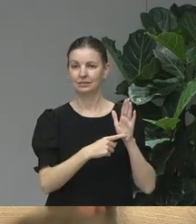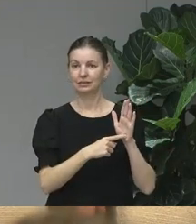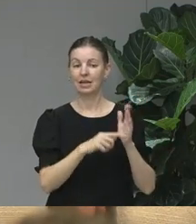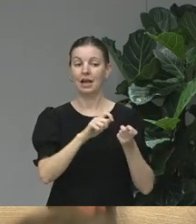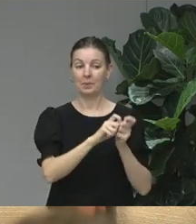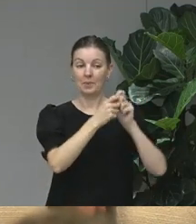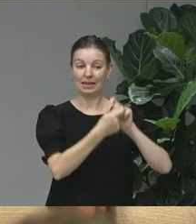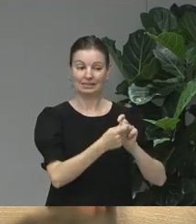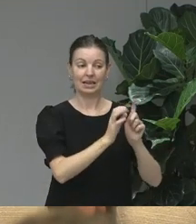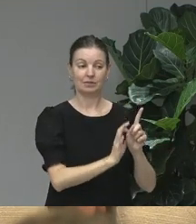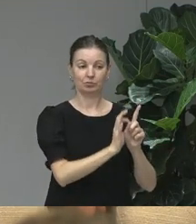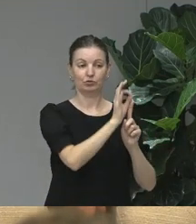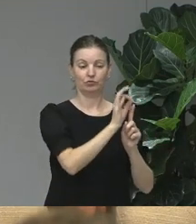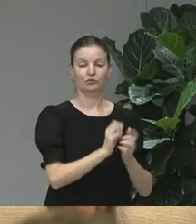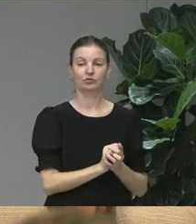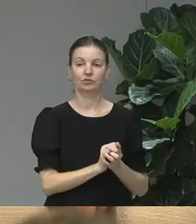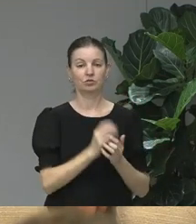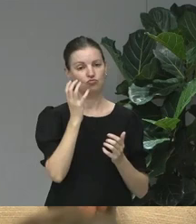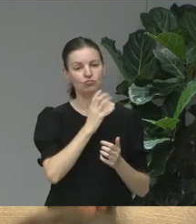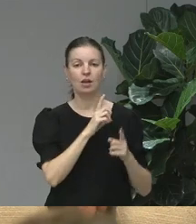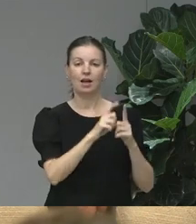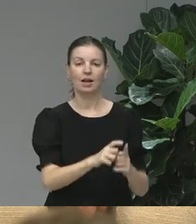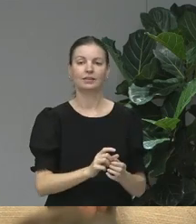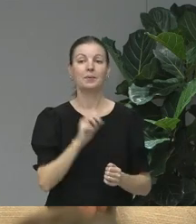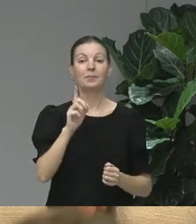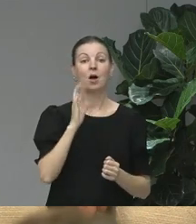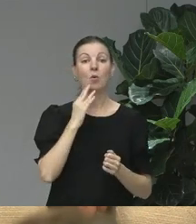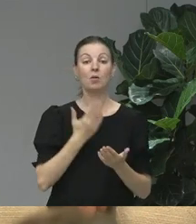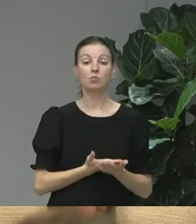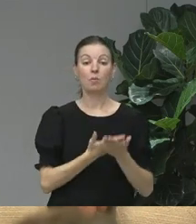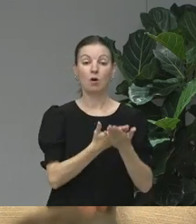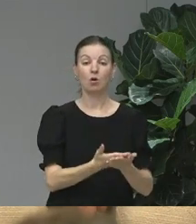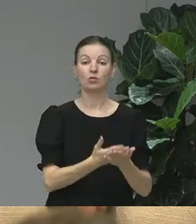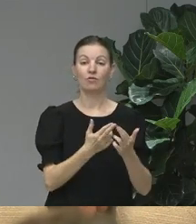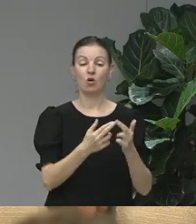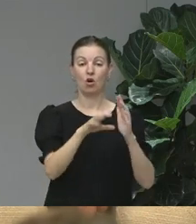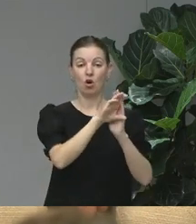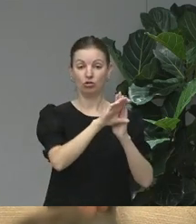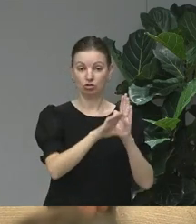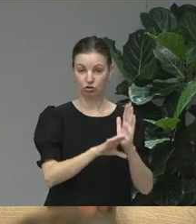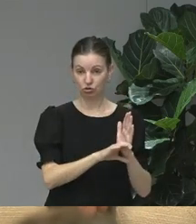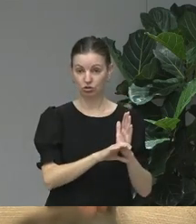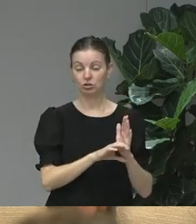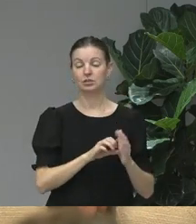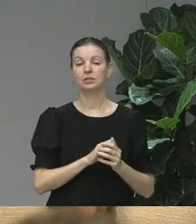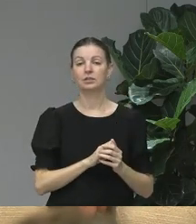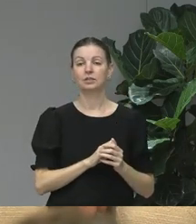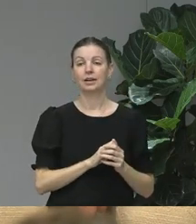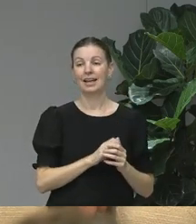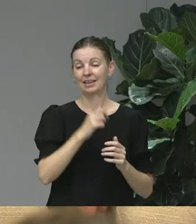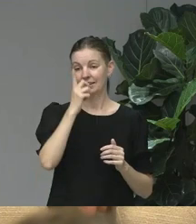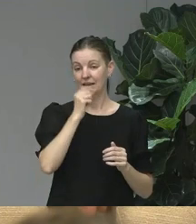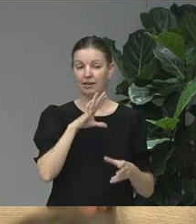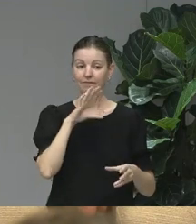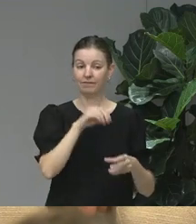and improve. But once something is proposed as constitutional, number one, it can